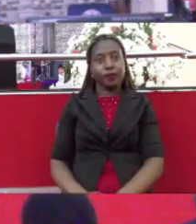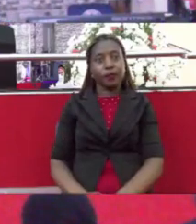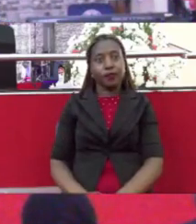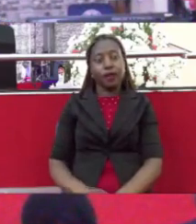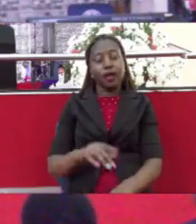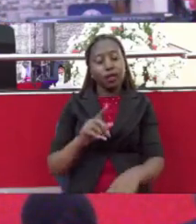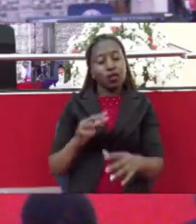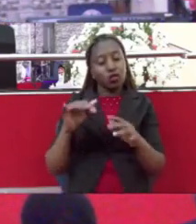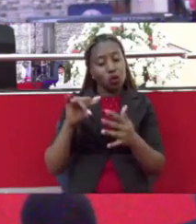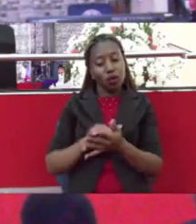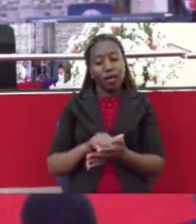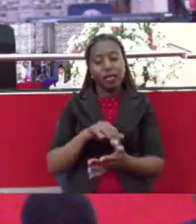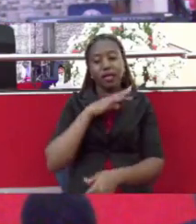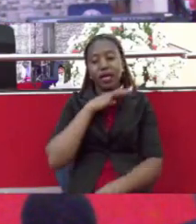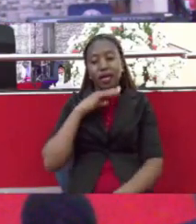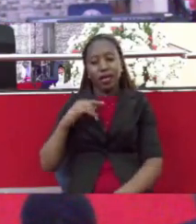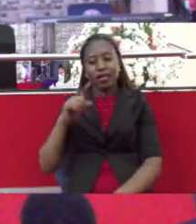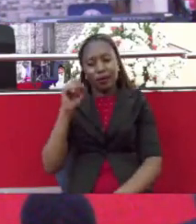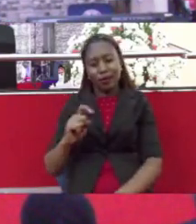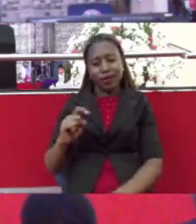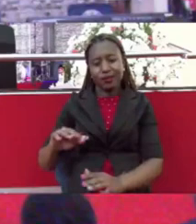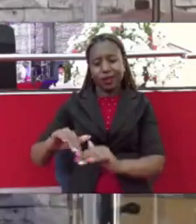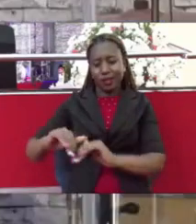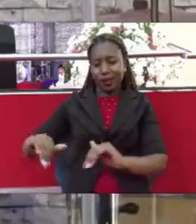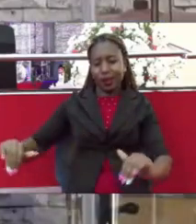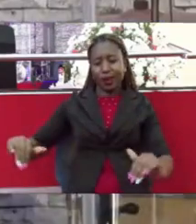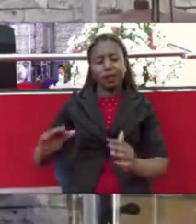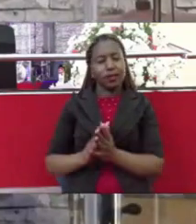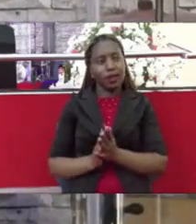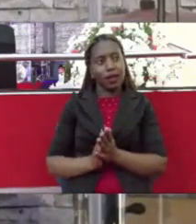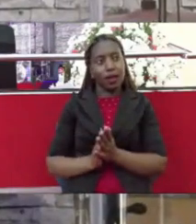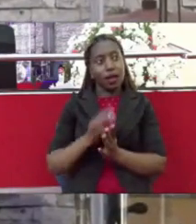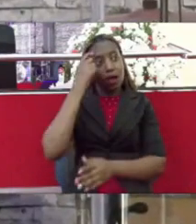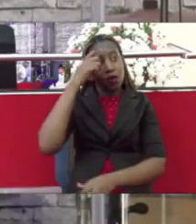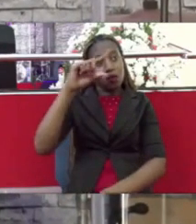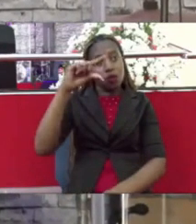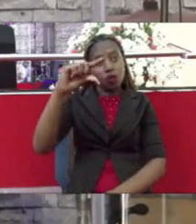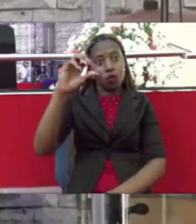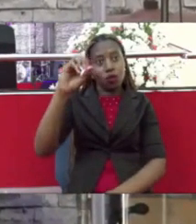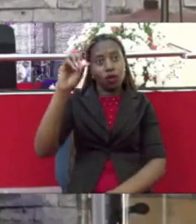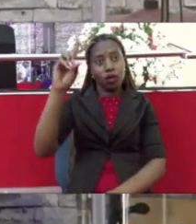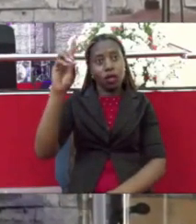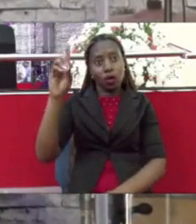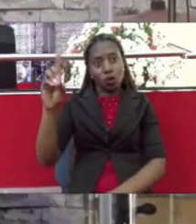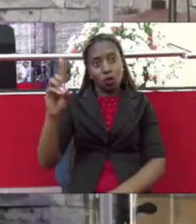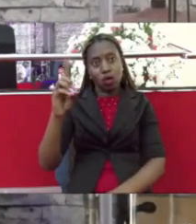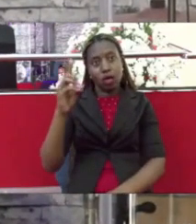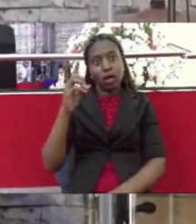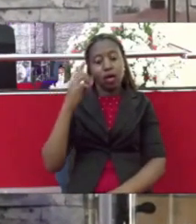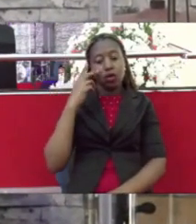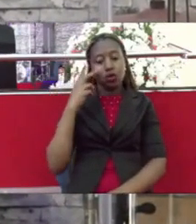that has to be removed or cleaned. Ya kwamba uchafu ule lazima uondolewe. For that gold to be exposed. Ili dhahabu ile